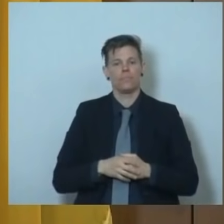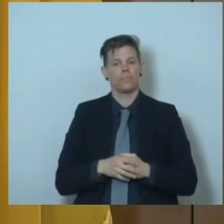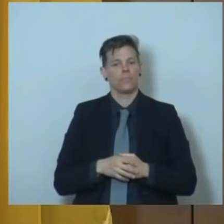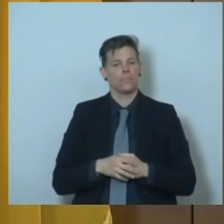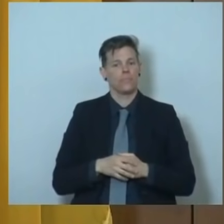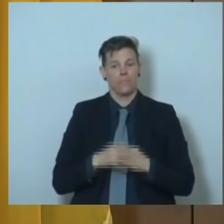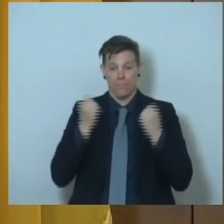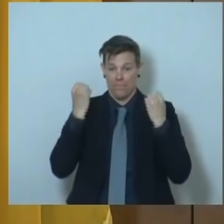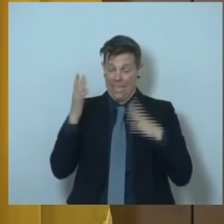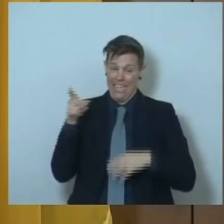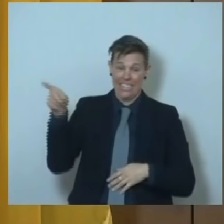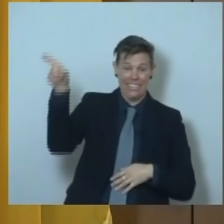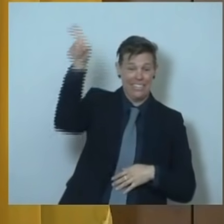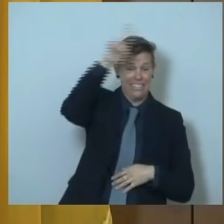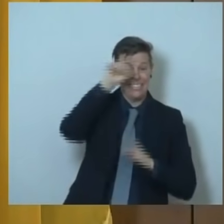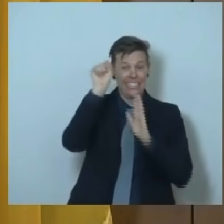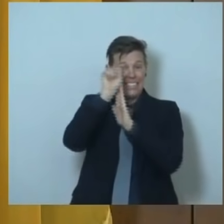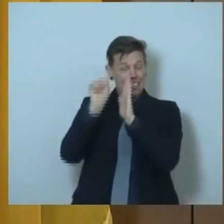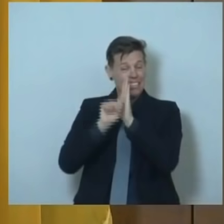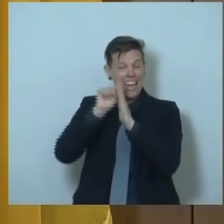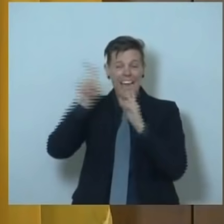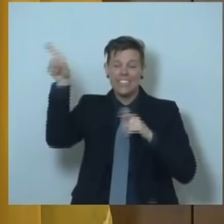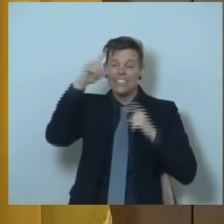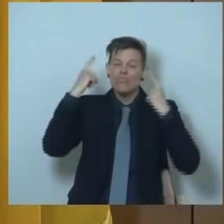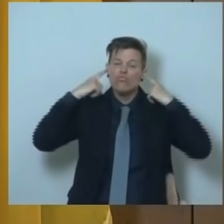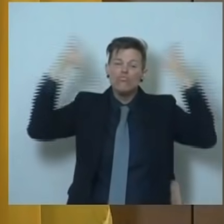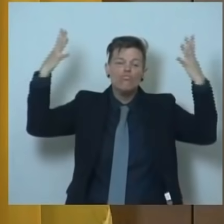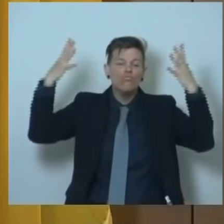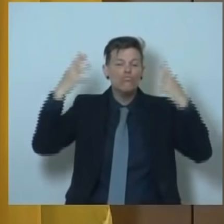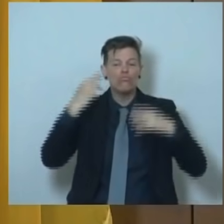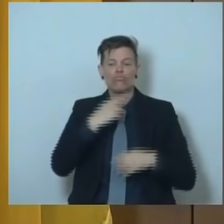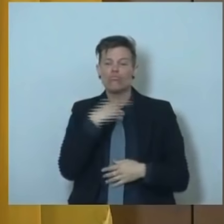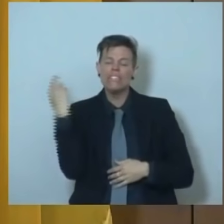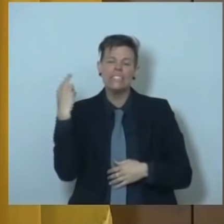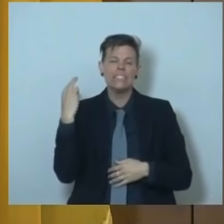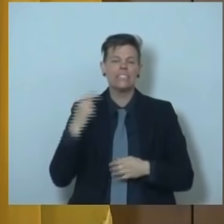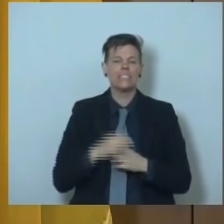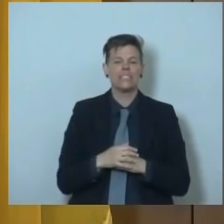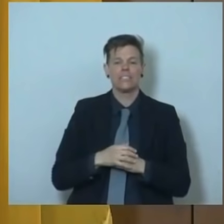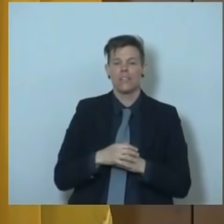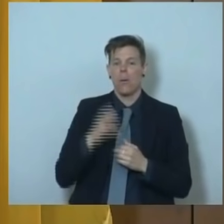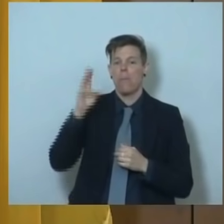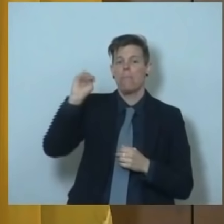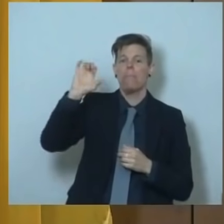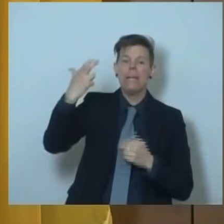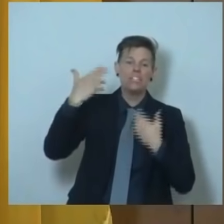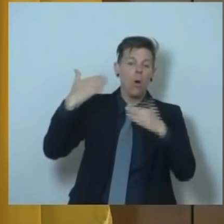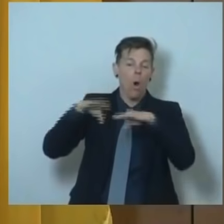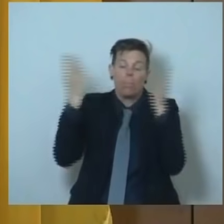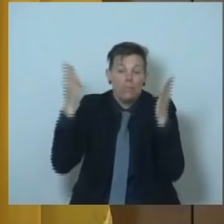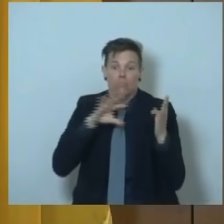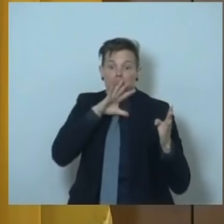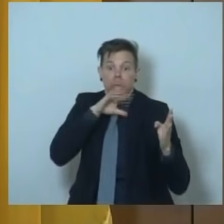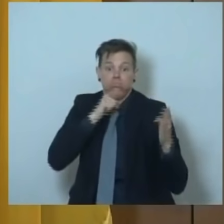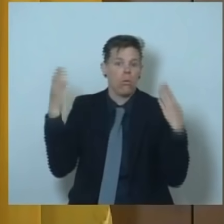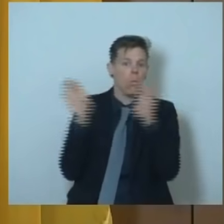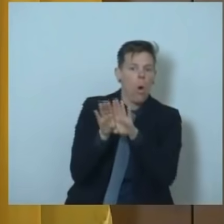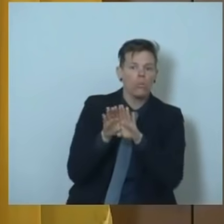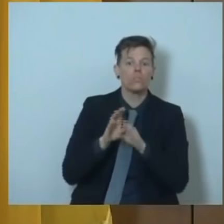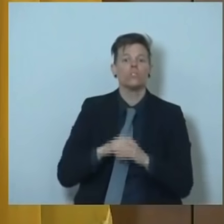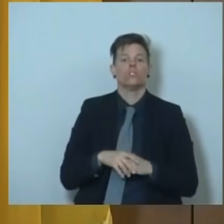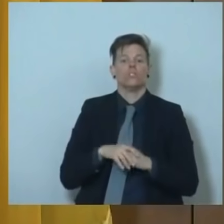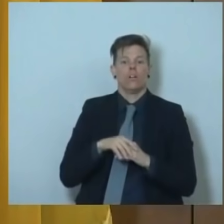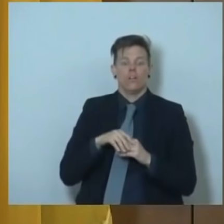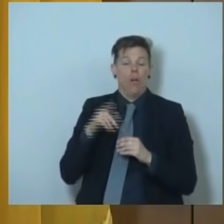incredible risk, who have opened up their beaches only to close them a day later, who have opened up their parks only to close them a couple of